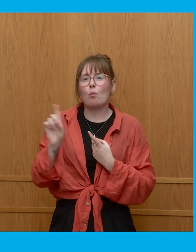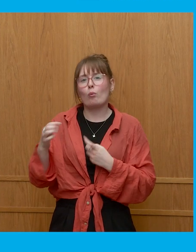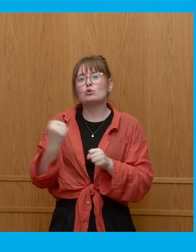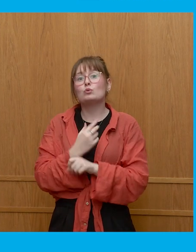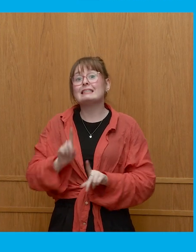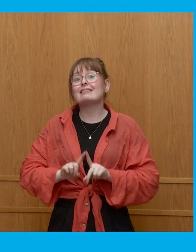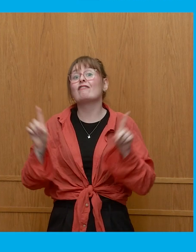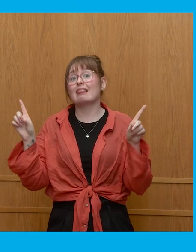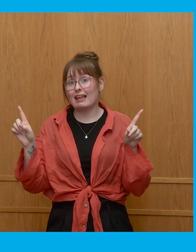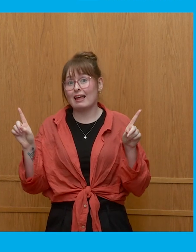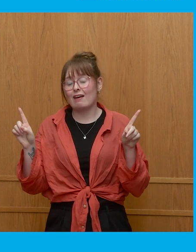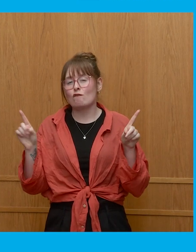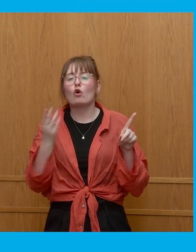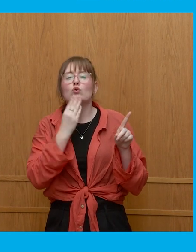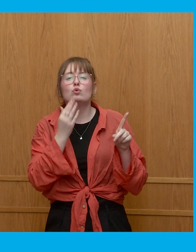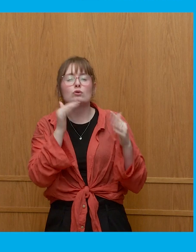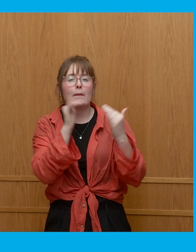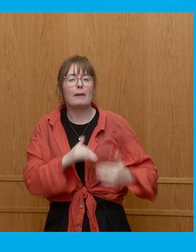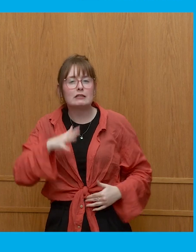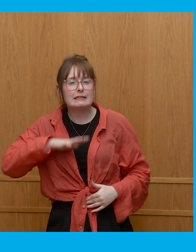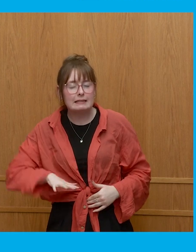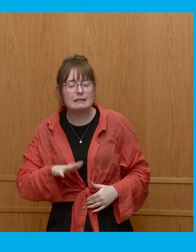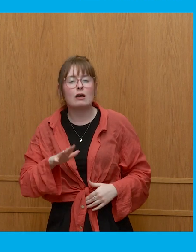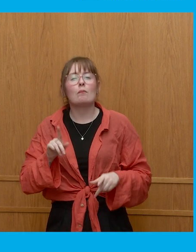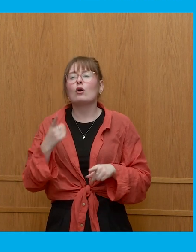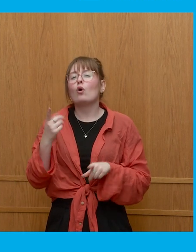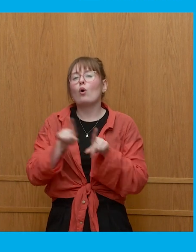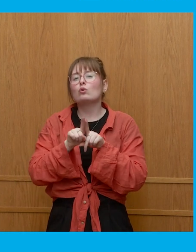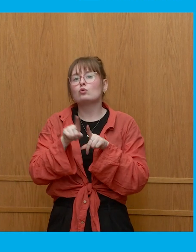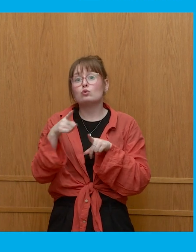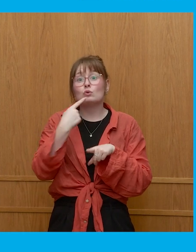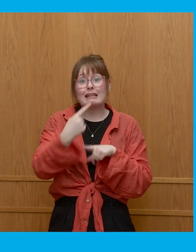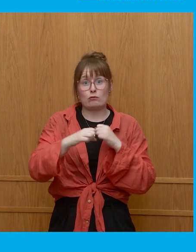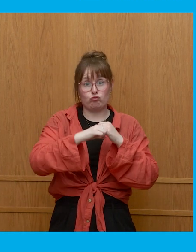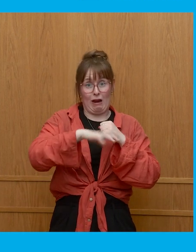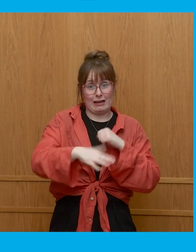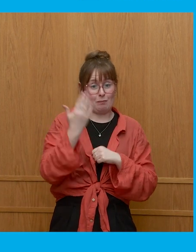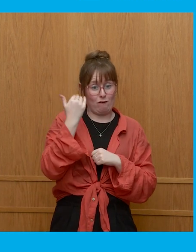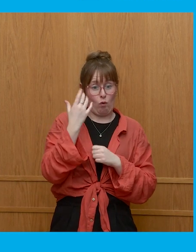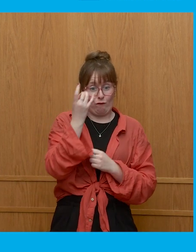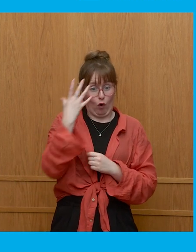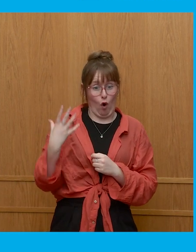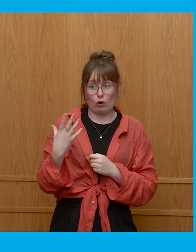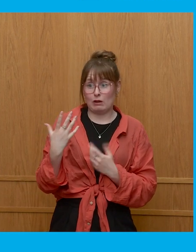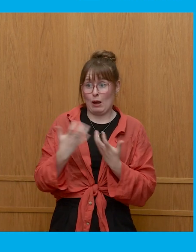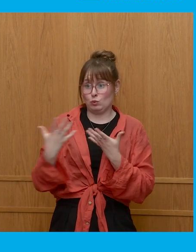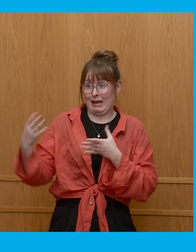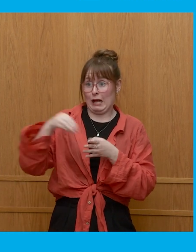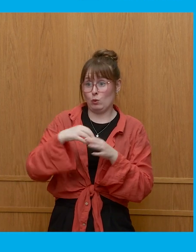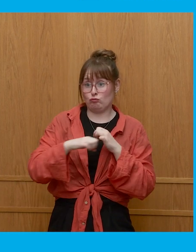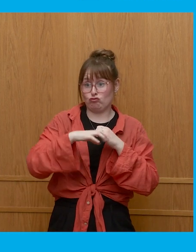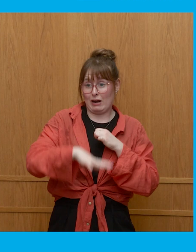in terms of user needs. And you talked about the press was forgotten about, or you didn't build space into the